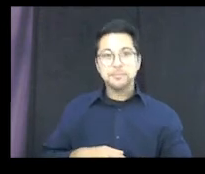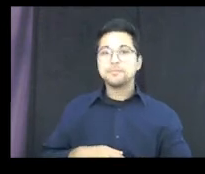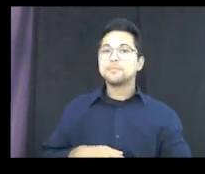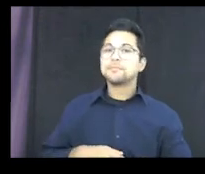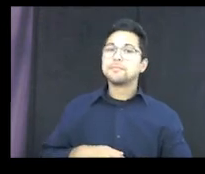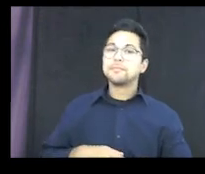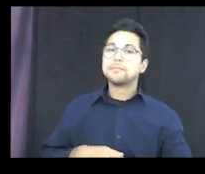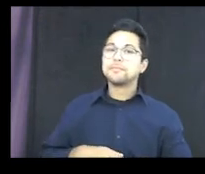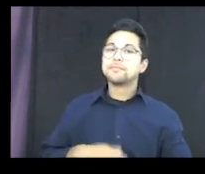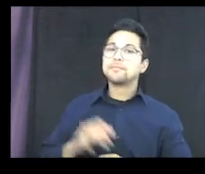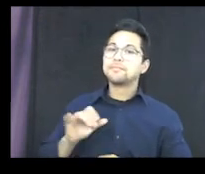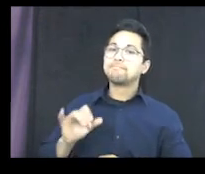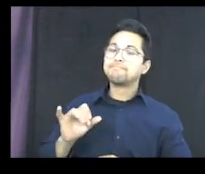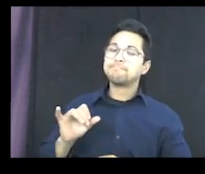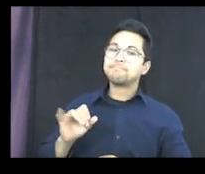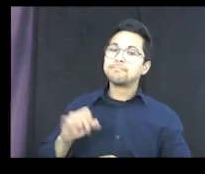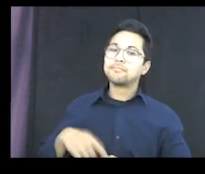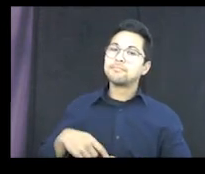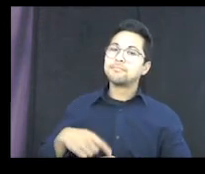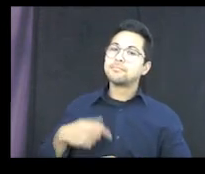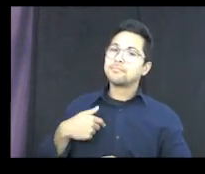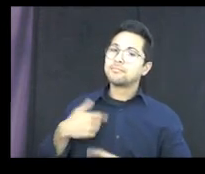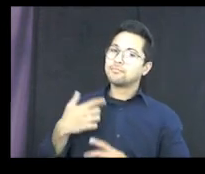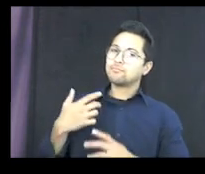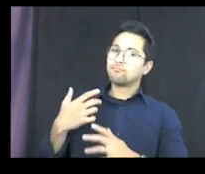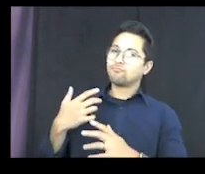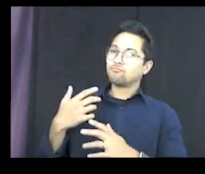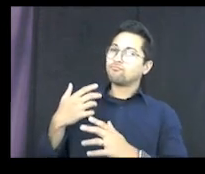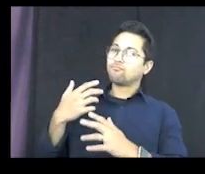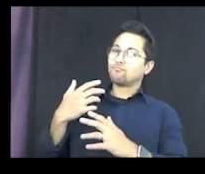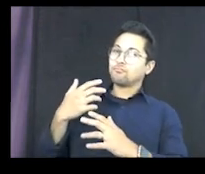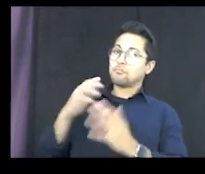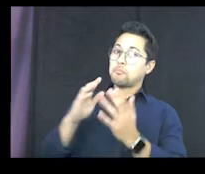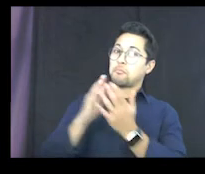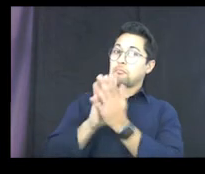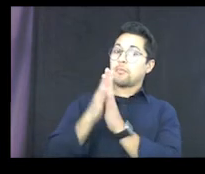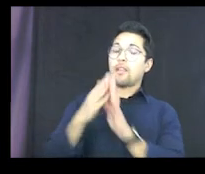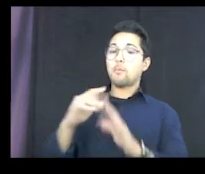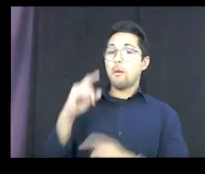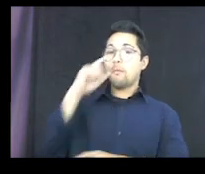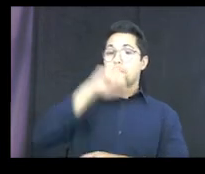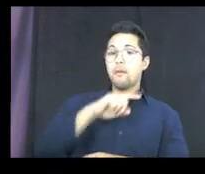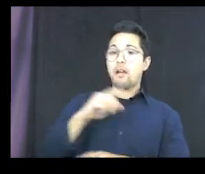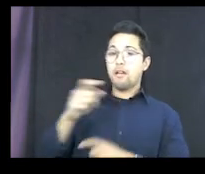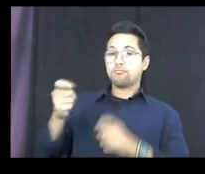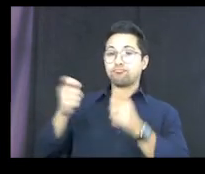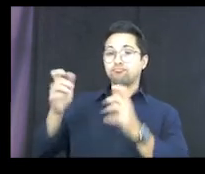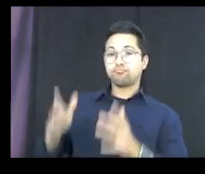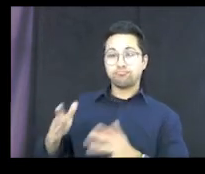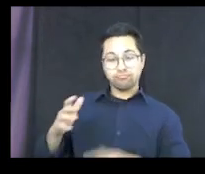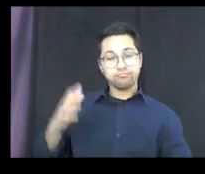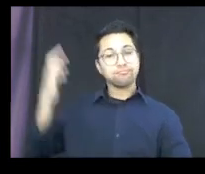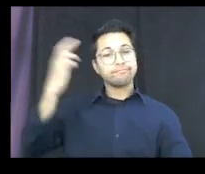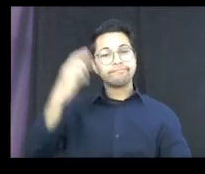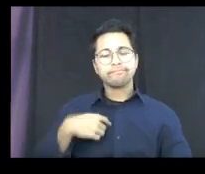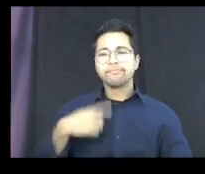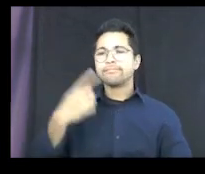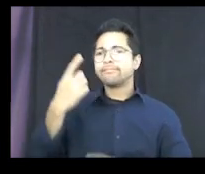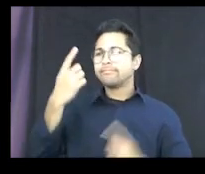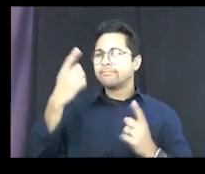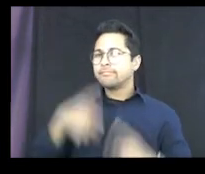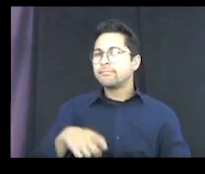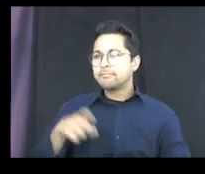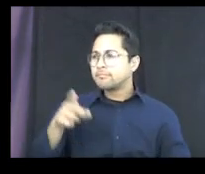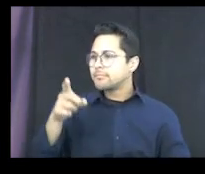I got to be a mock moderator because of a time